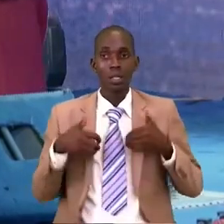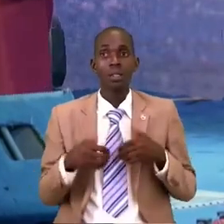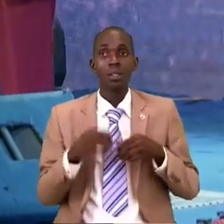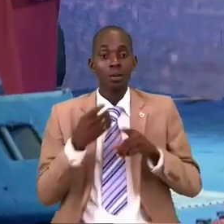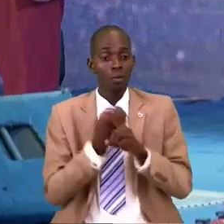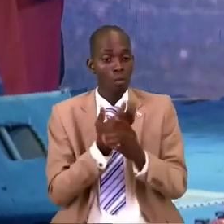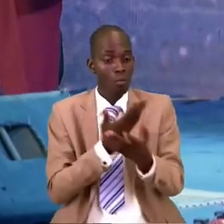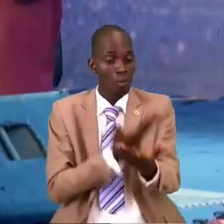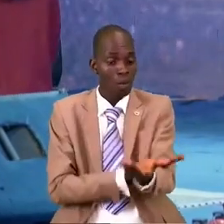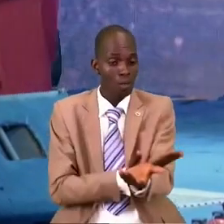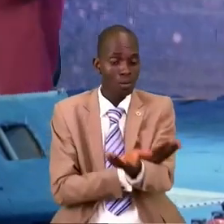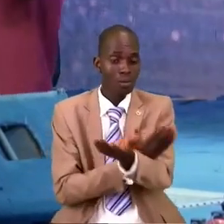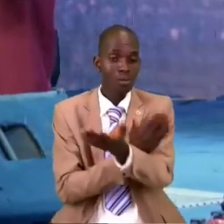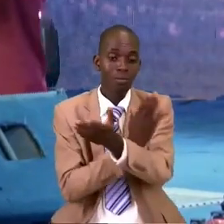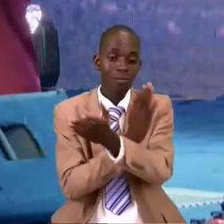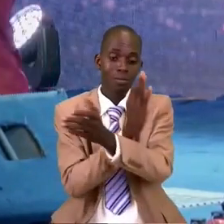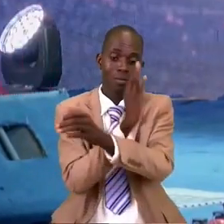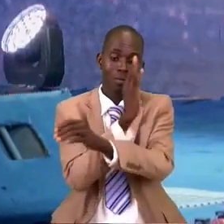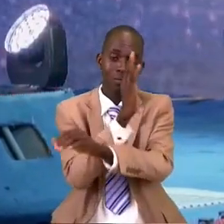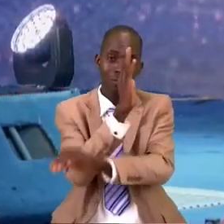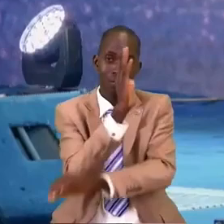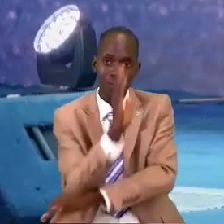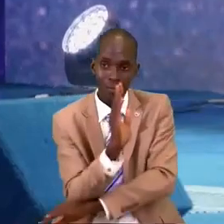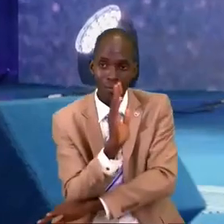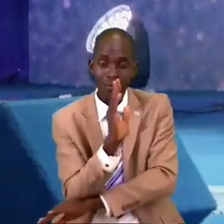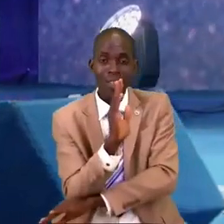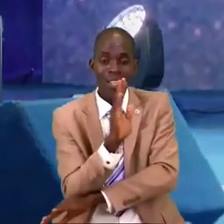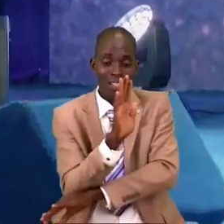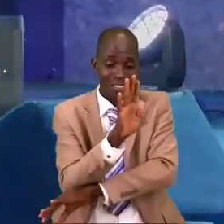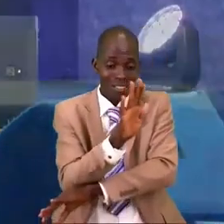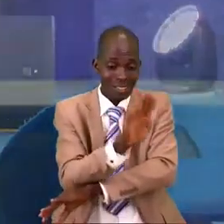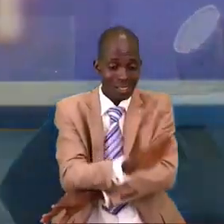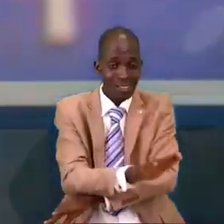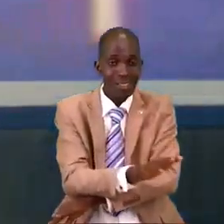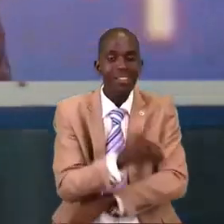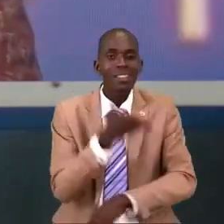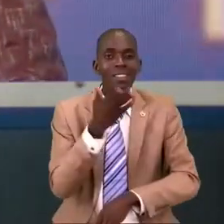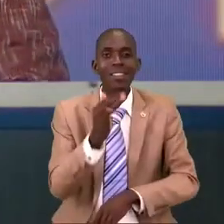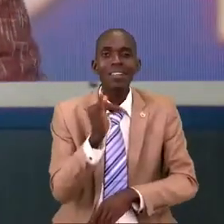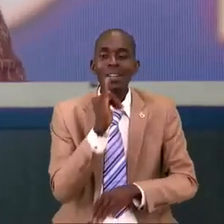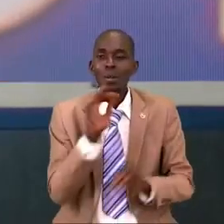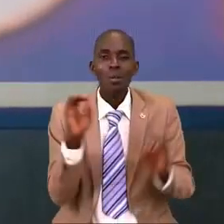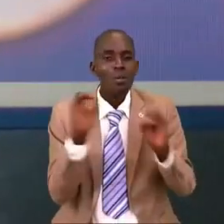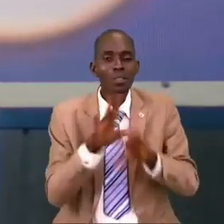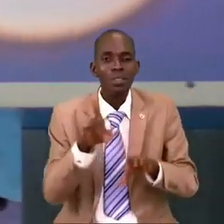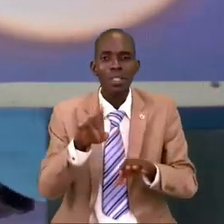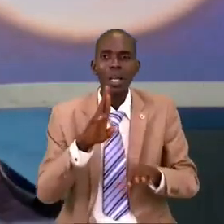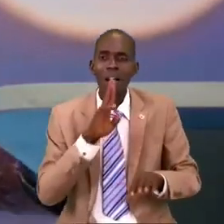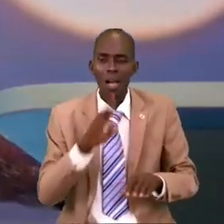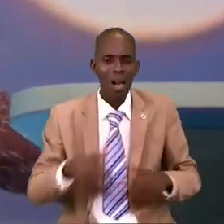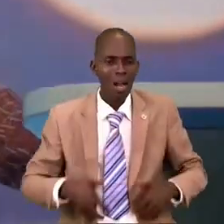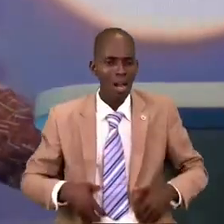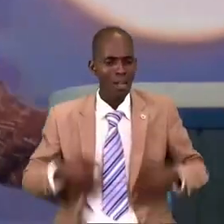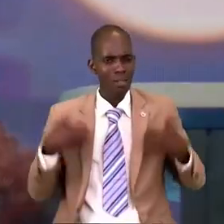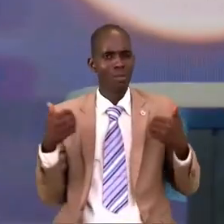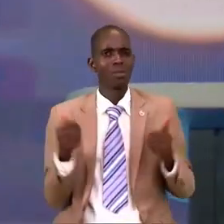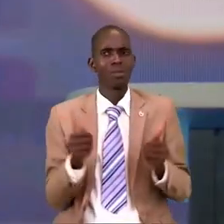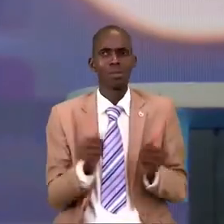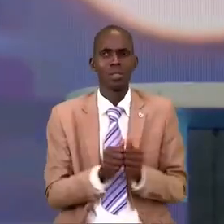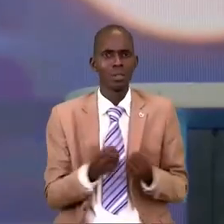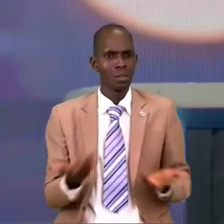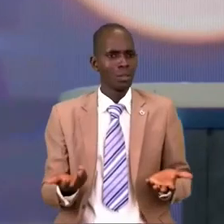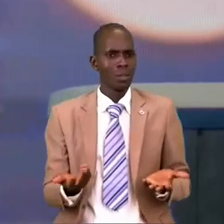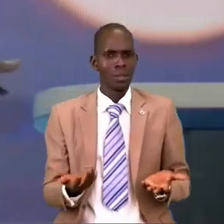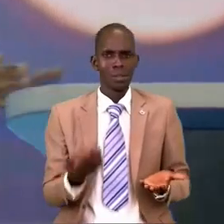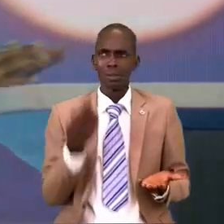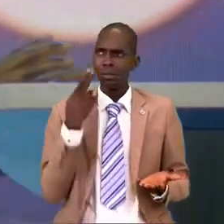what's happening today? I'm looking for something. I'm looking for somebody. I want to get angry. You know, when we become children